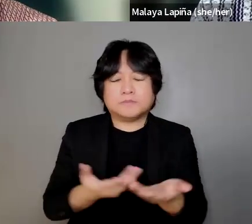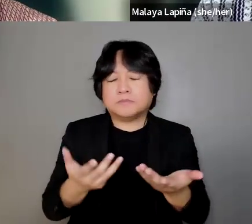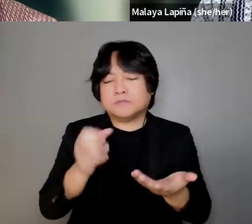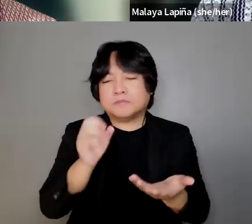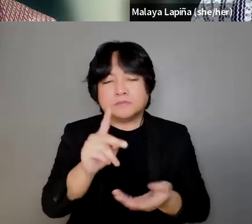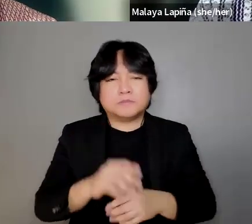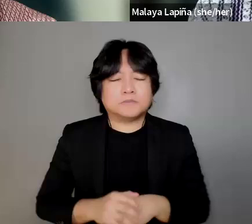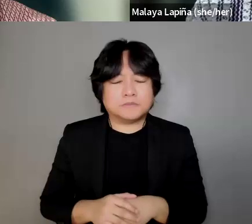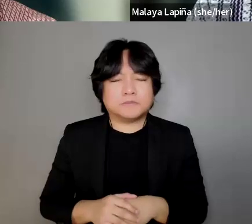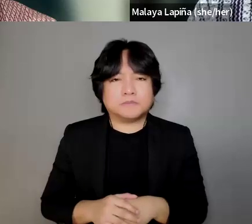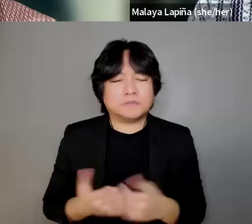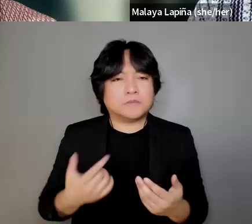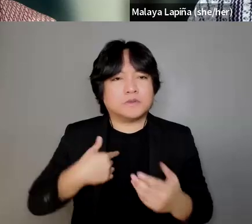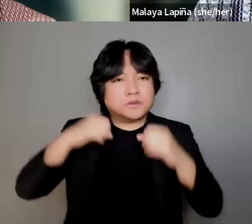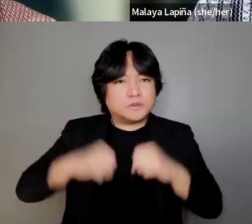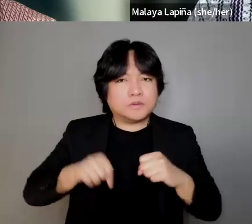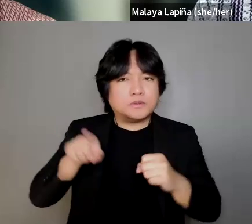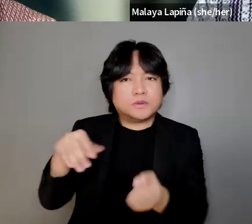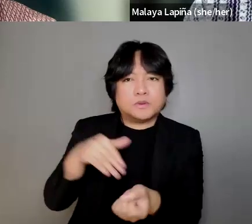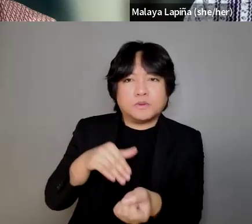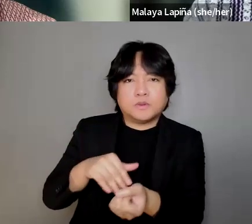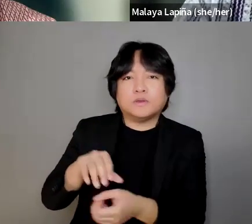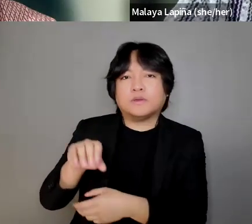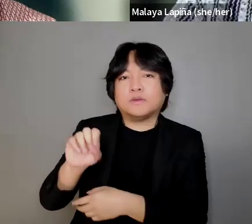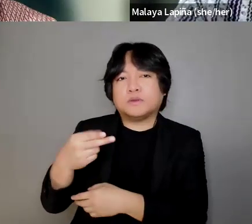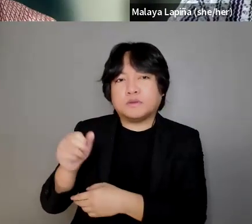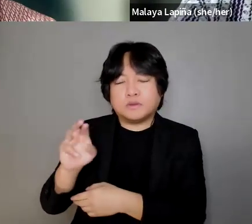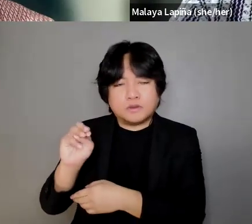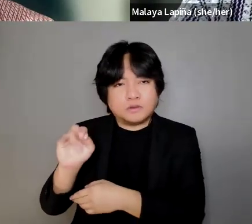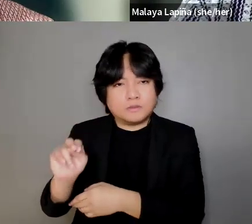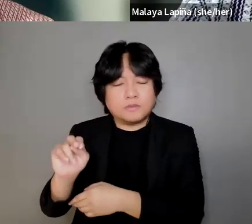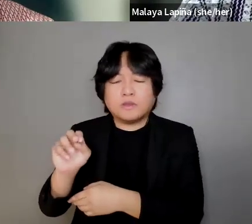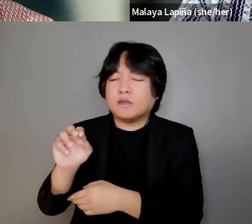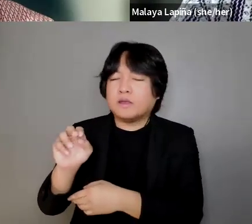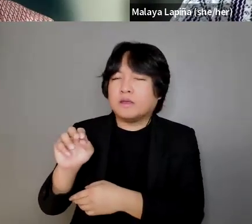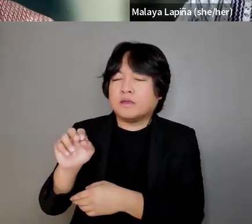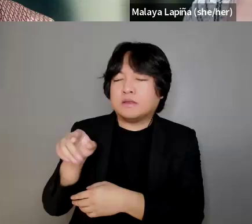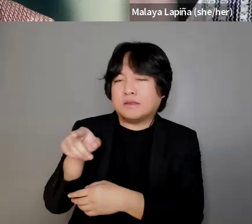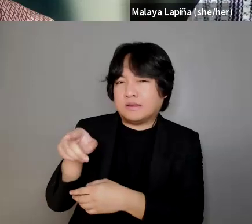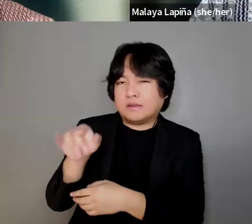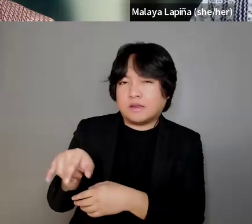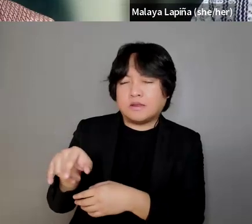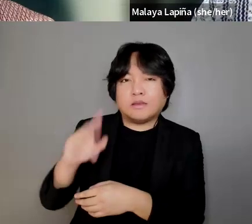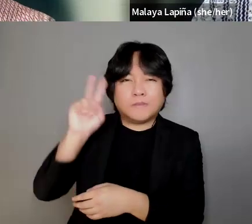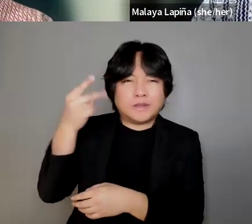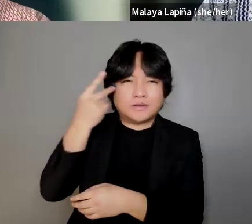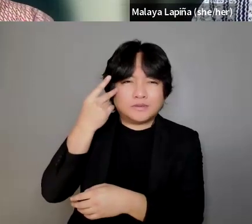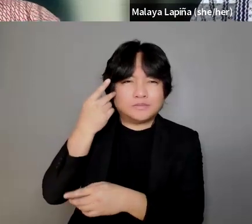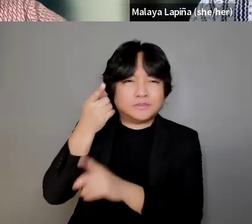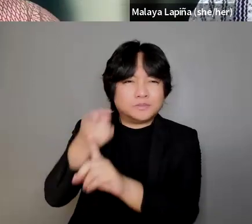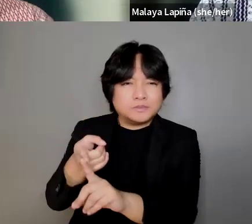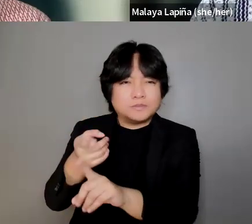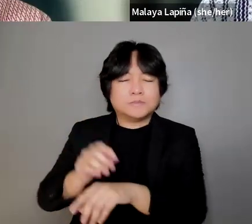I kinda I agree with Dr. Parmanan, no, dun sa point about dun sa whole politics, no, of